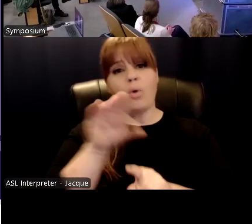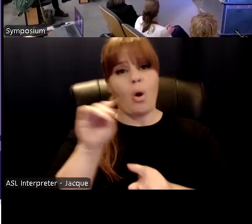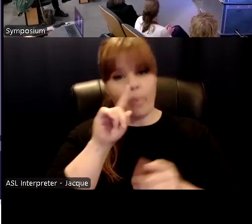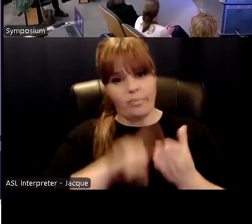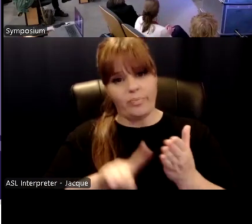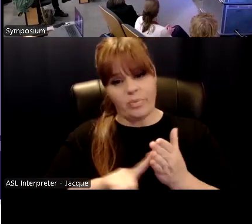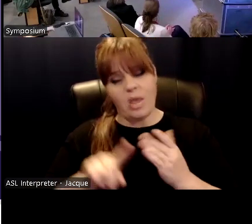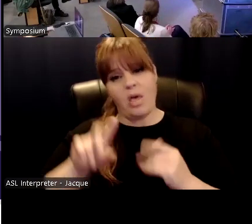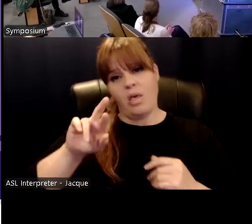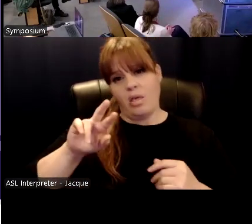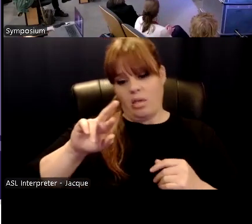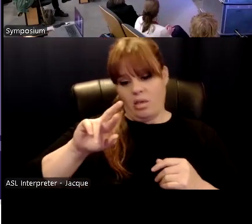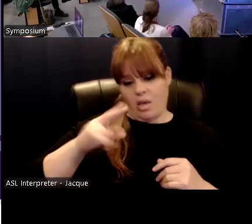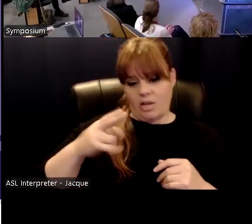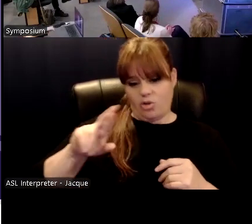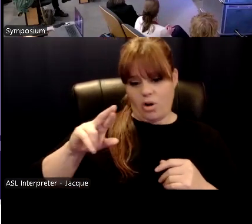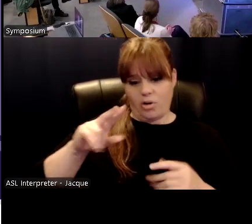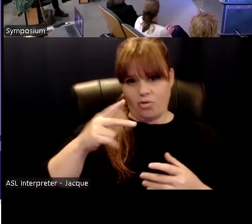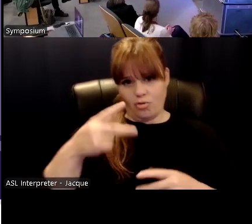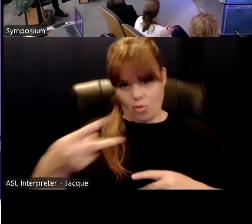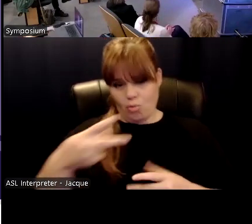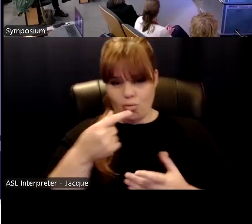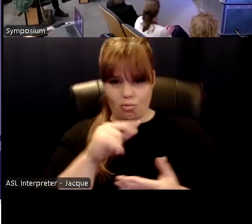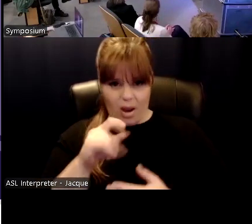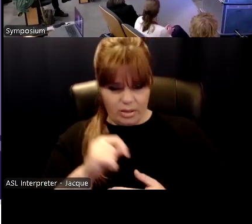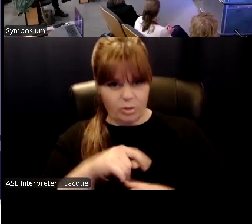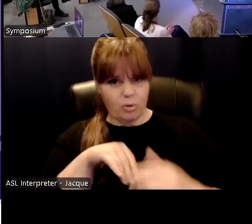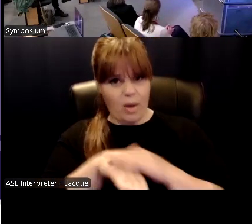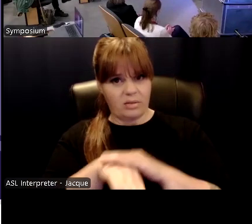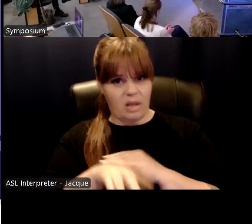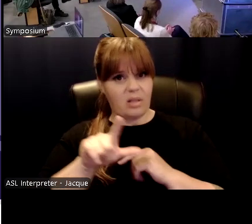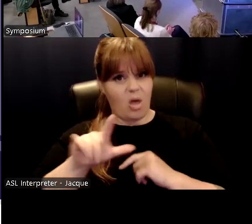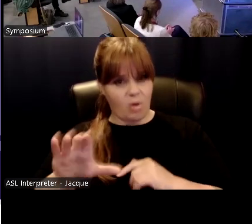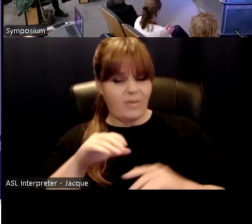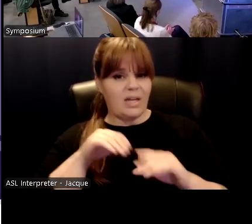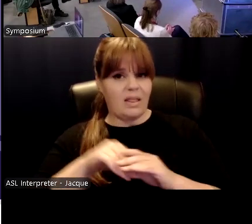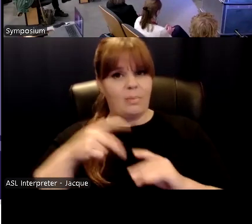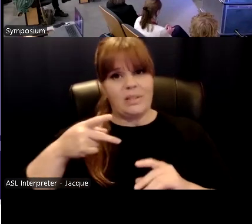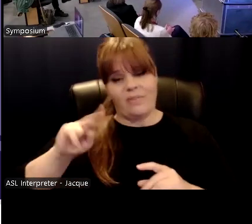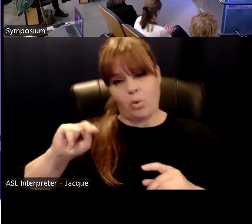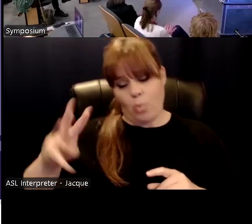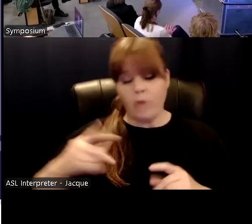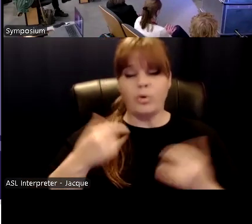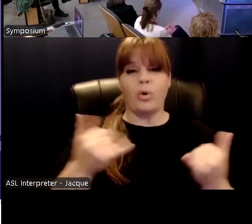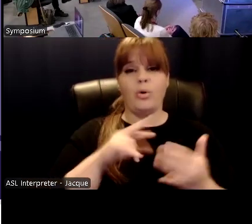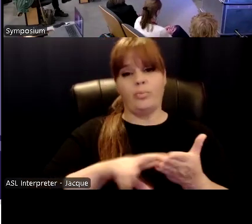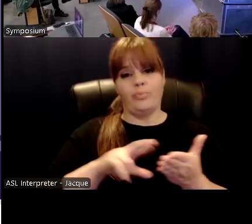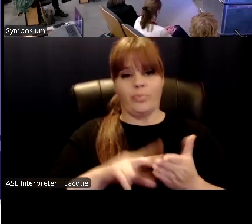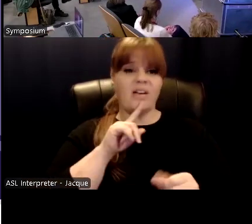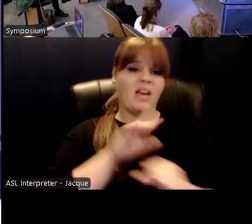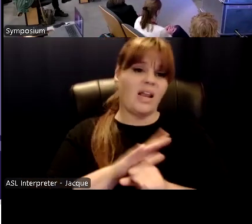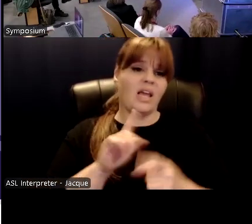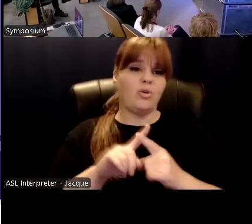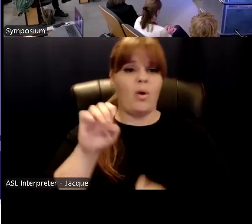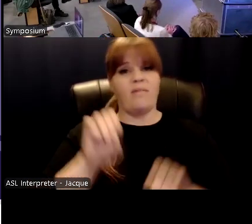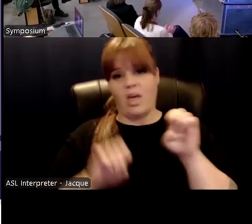AHRQ grant to improve access to care for long COVID in the Pacific Northwest. Her current research is dedicated to